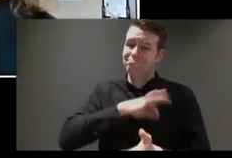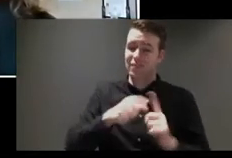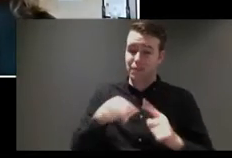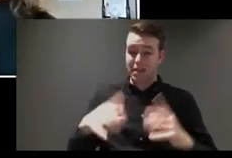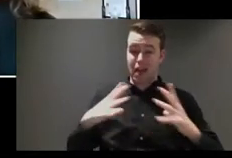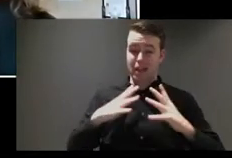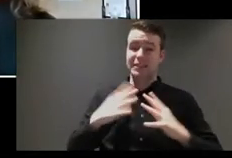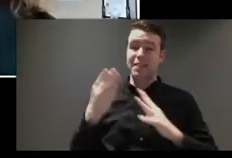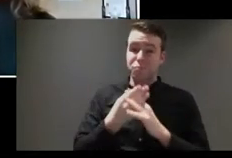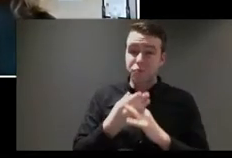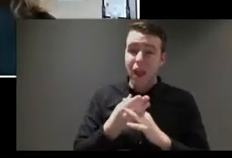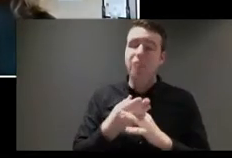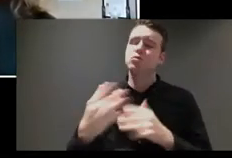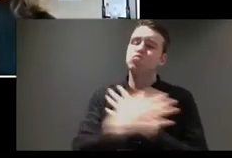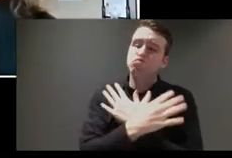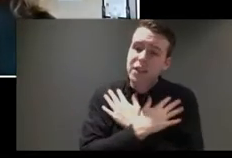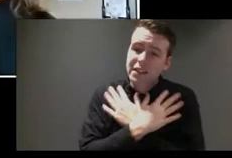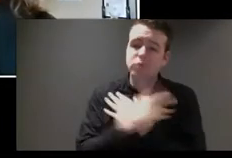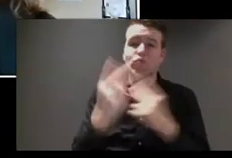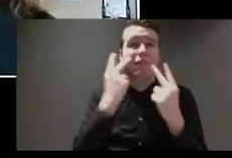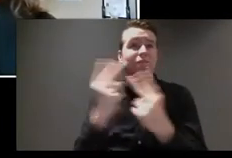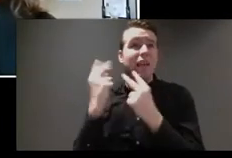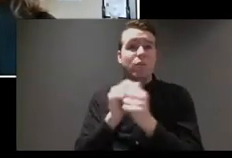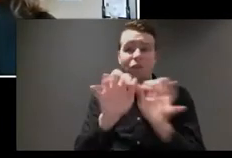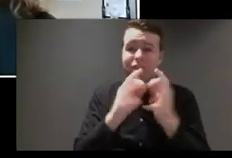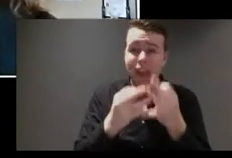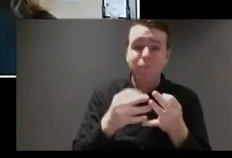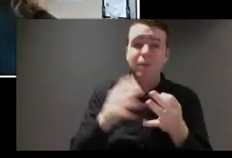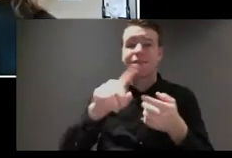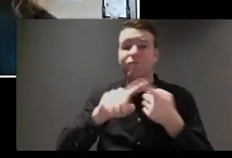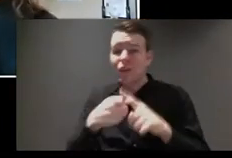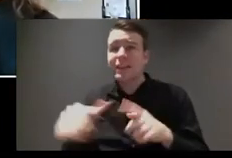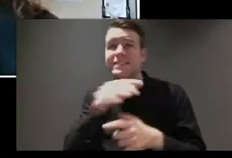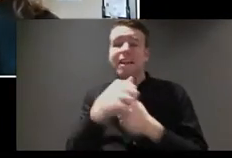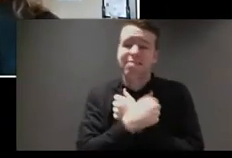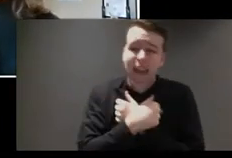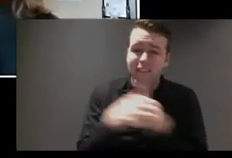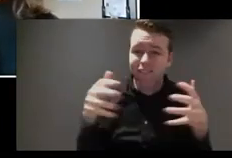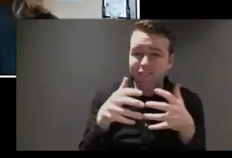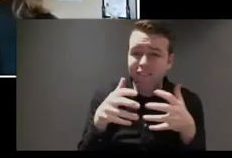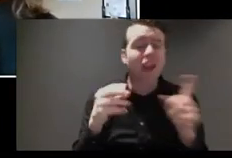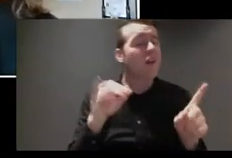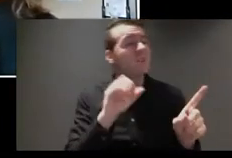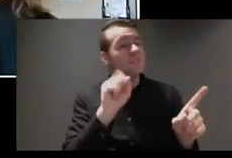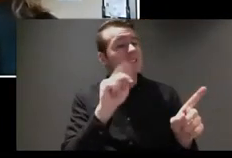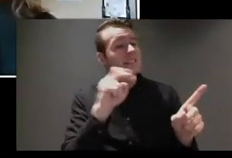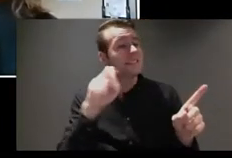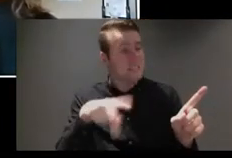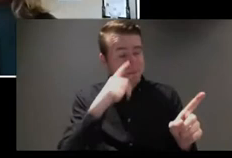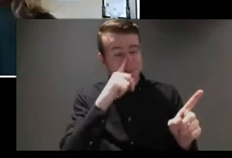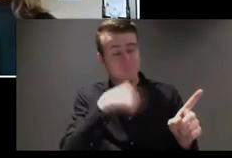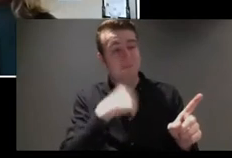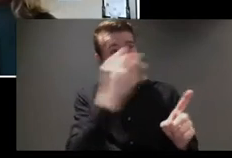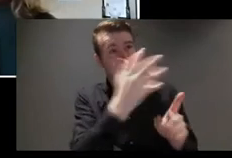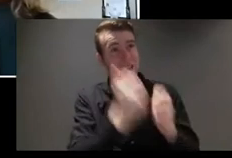break, to rest, reflect with family and loved ones. But also, you know what, Sandeep, something really important that we want to make